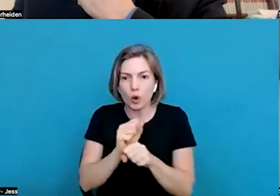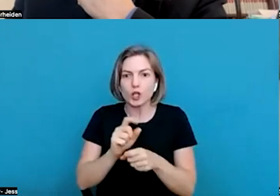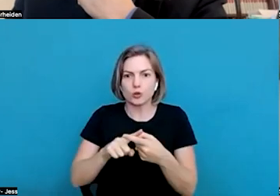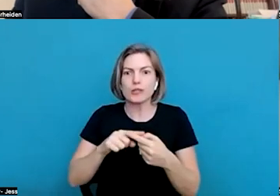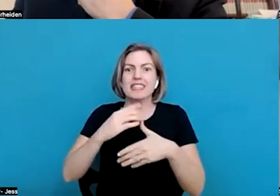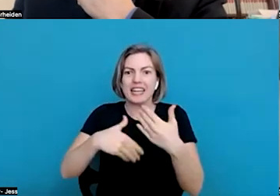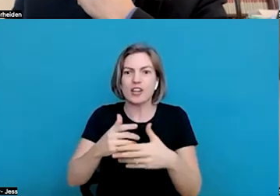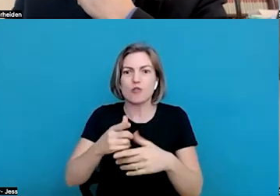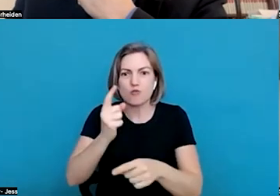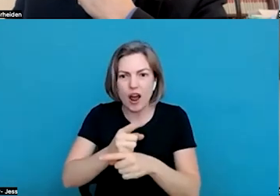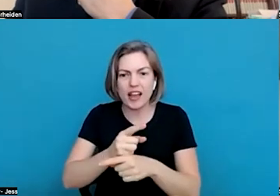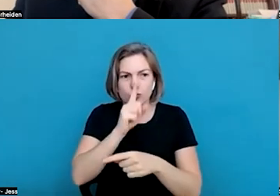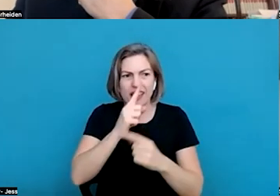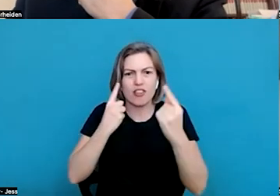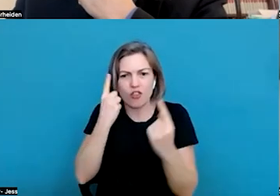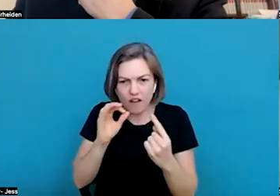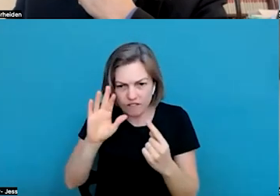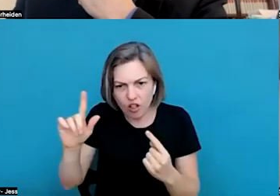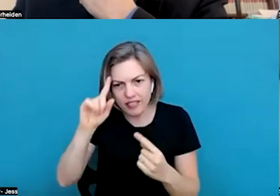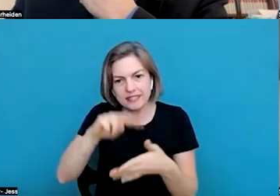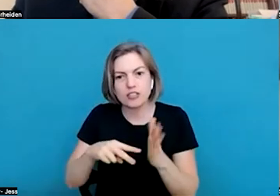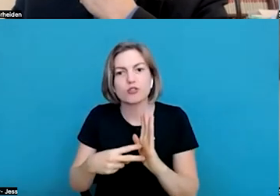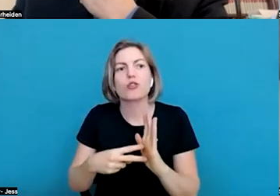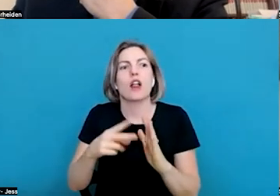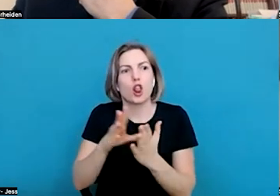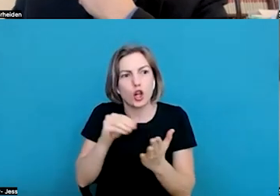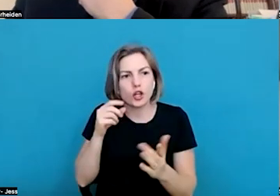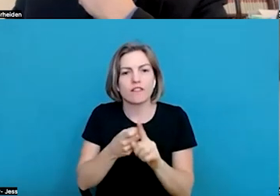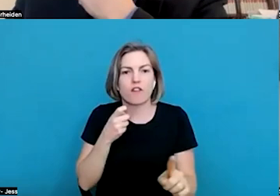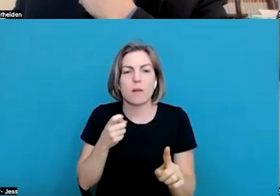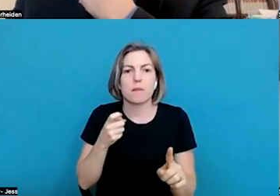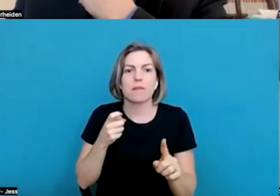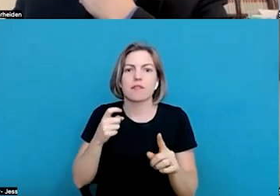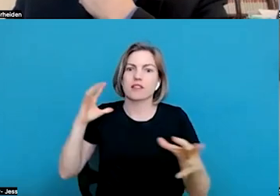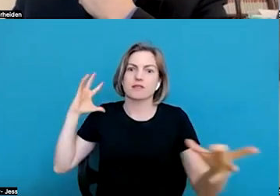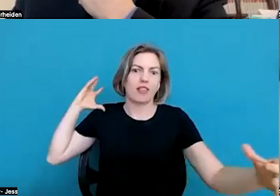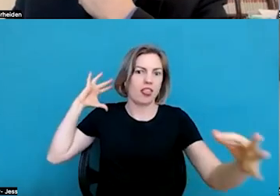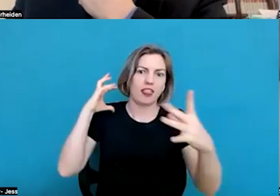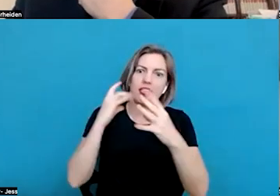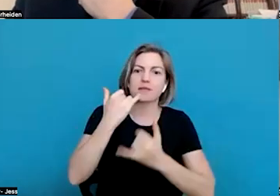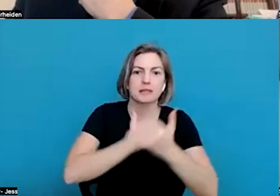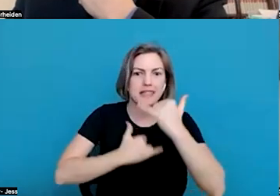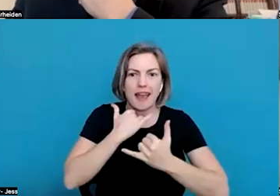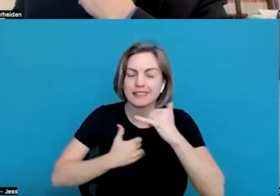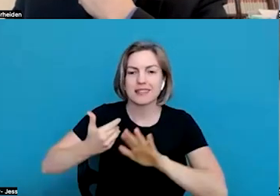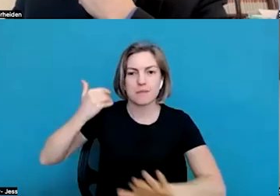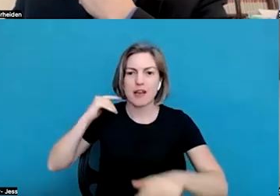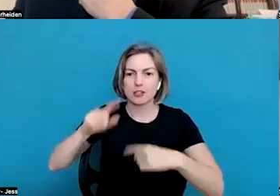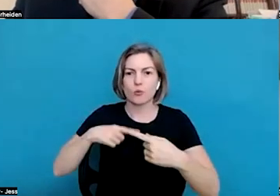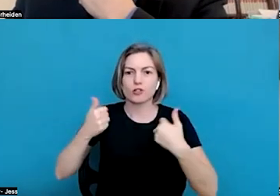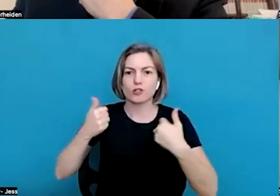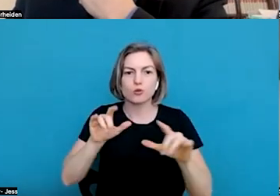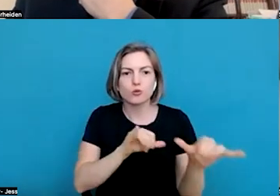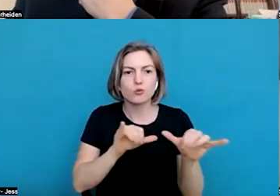being thoughtful and intentional about it and learning from the myriad of mistakes we've made in the past when trying to do similar